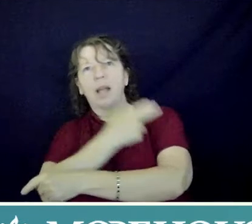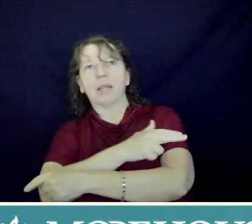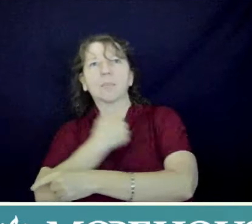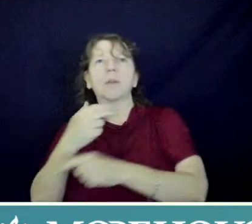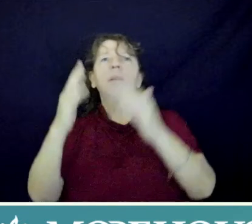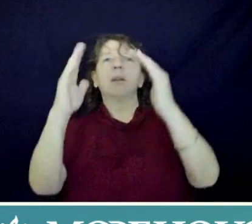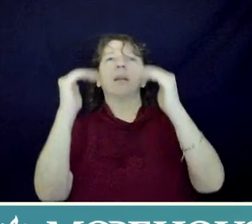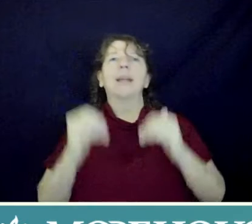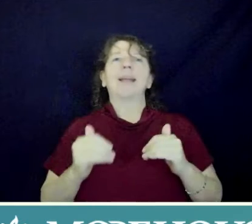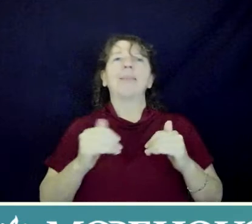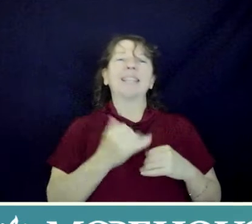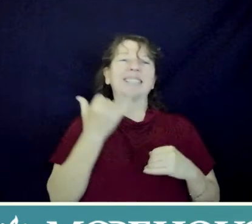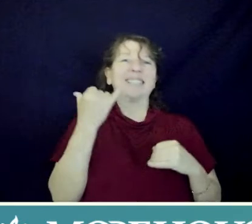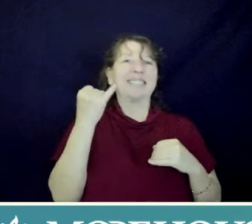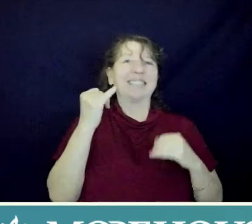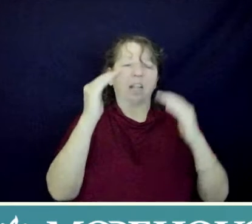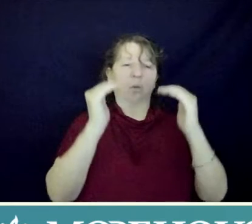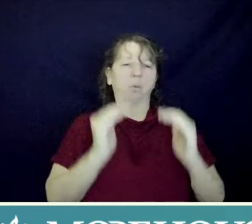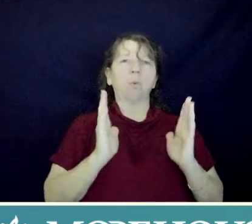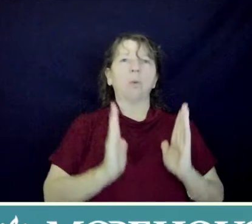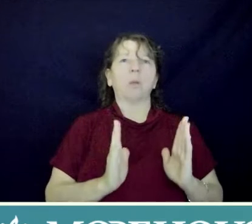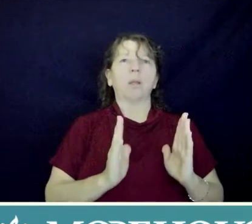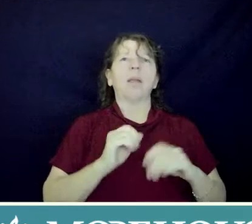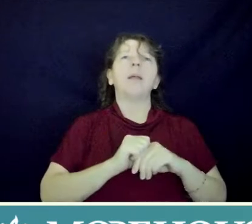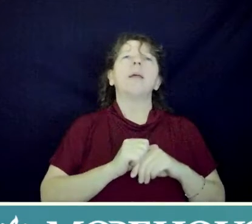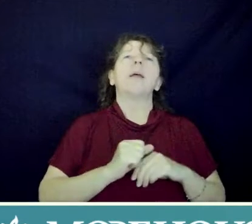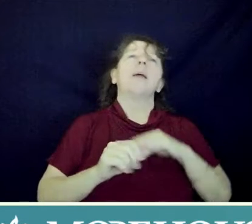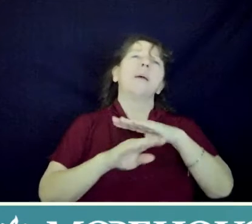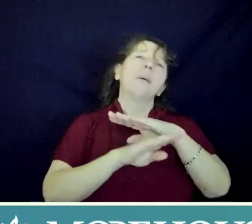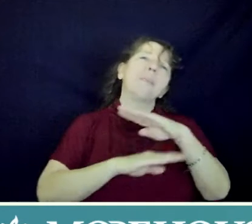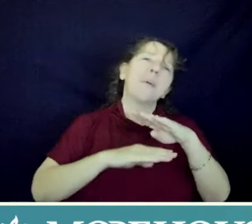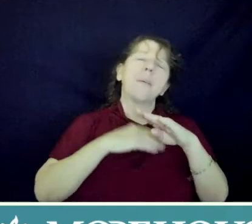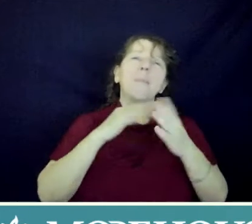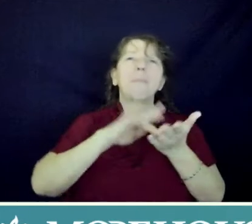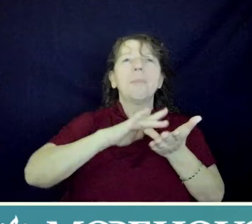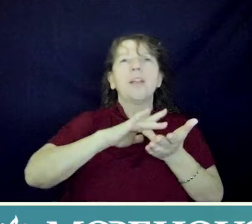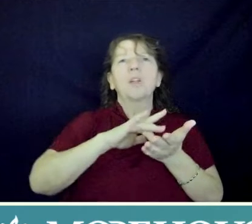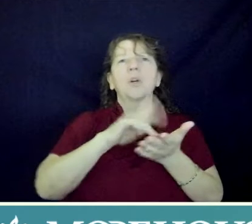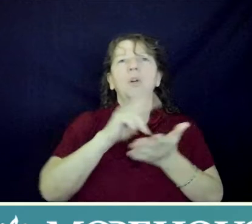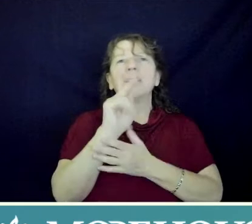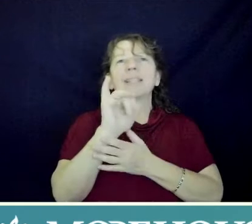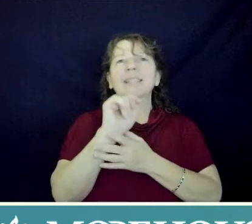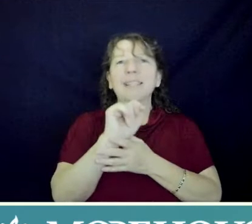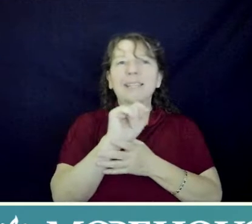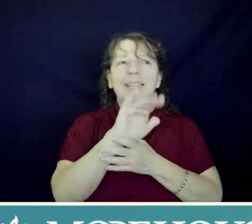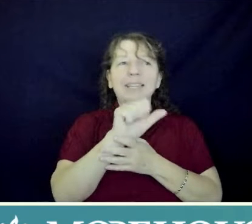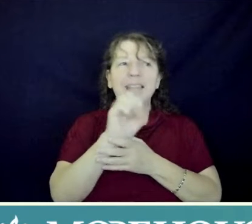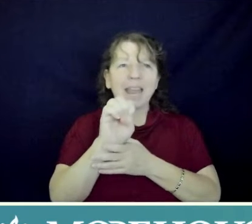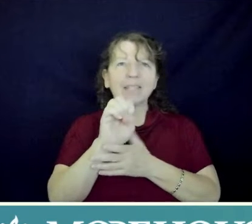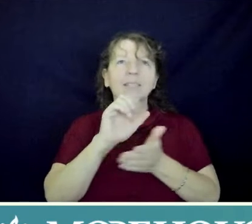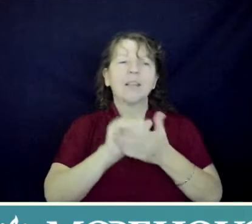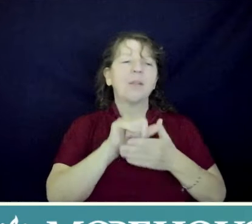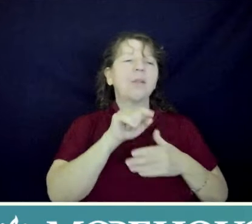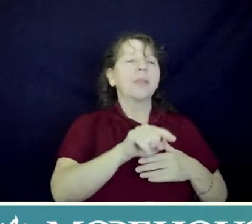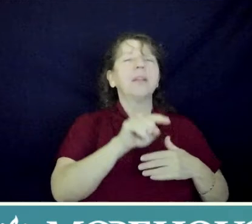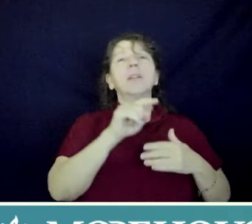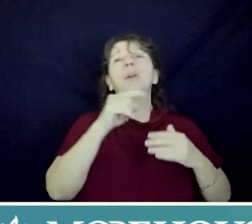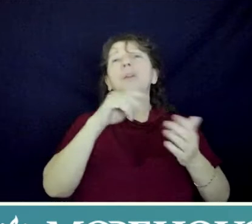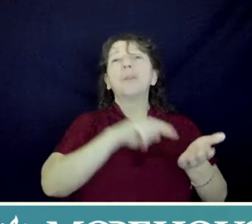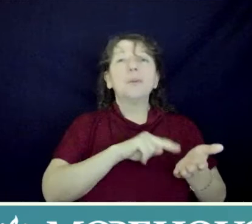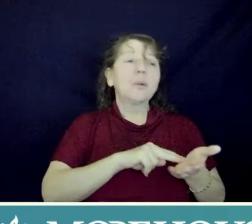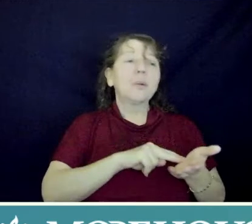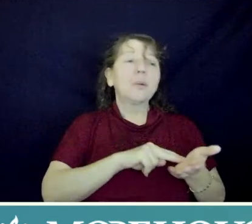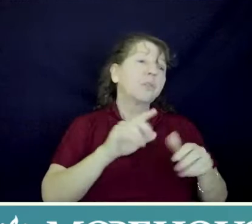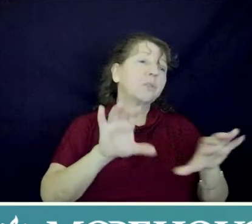that contains various peripherals that the nurses and clinical officers use to assess the patient, such